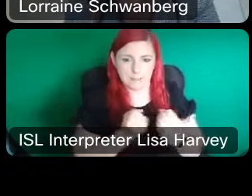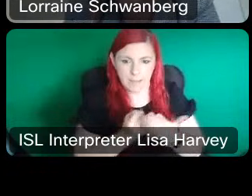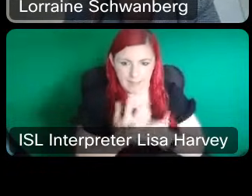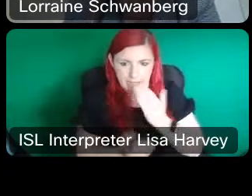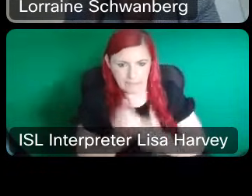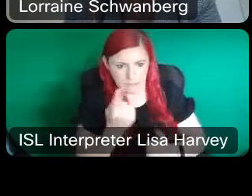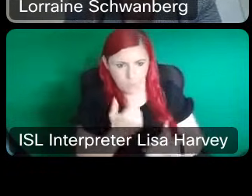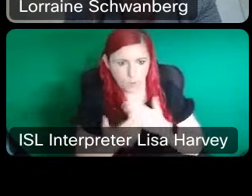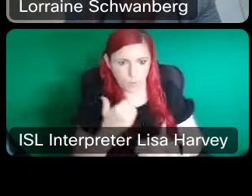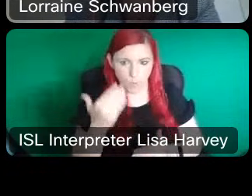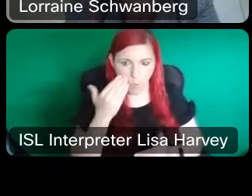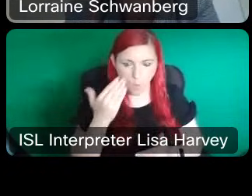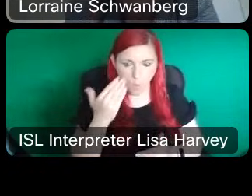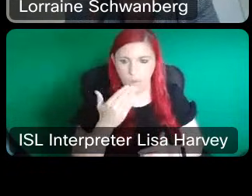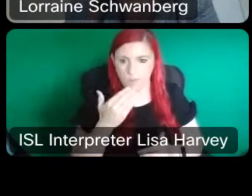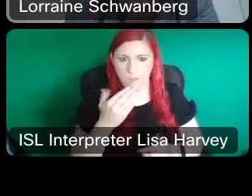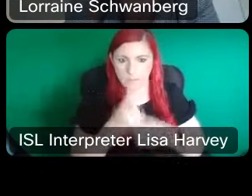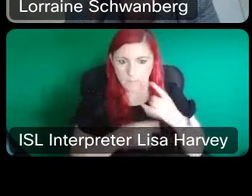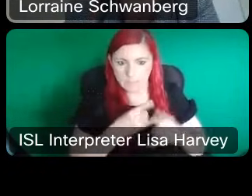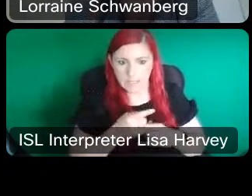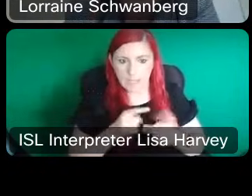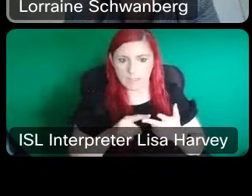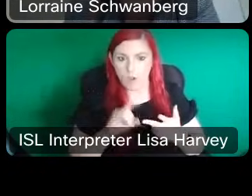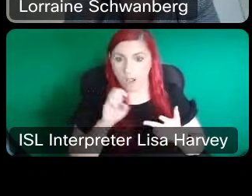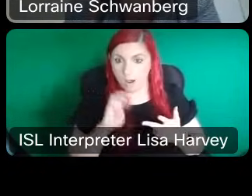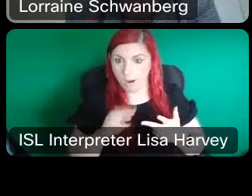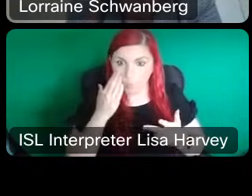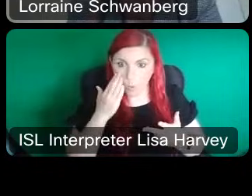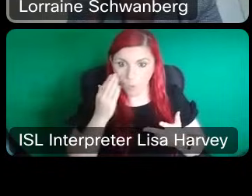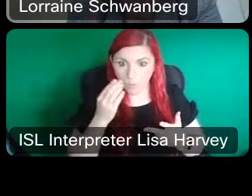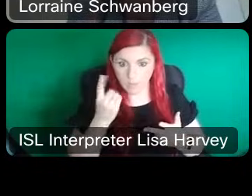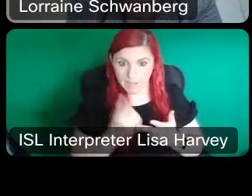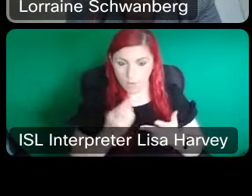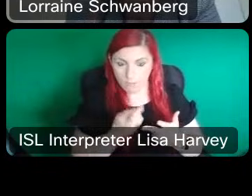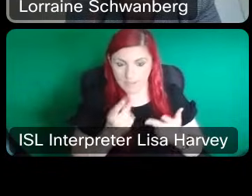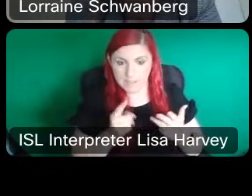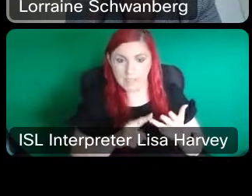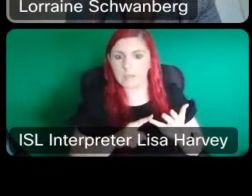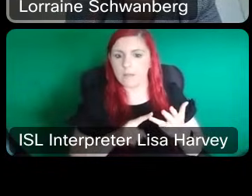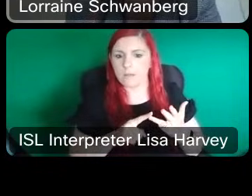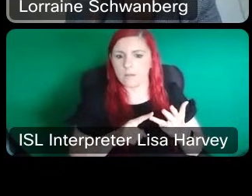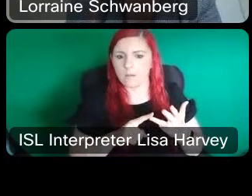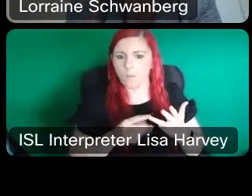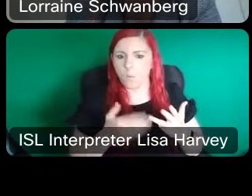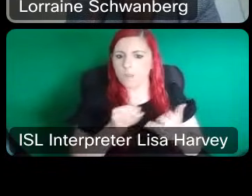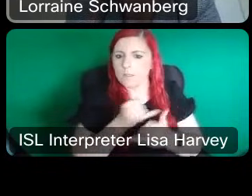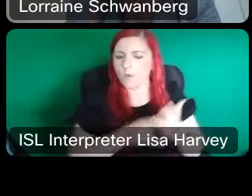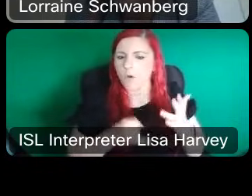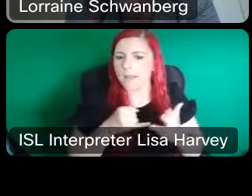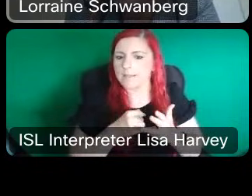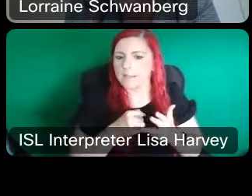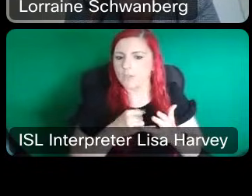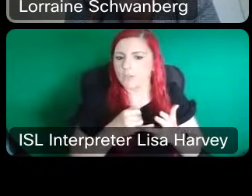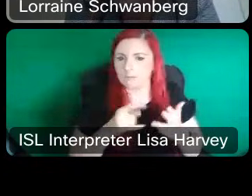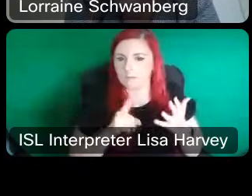that time. Is there any harm that you know of at that time? What's the organization? How are they going to, what's the